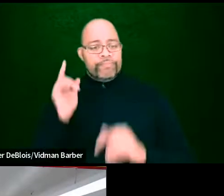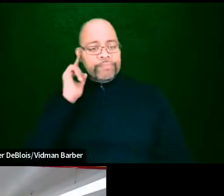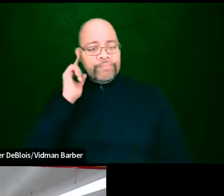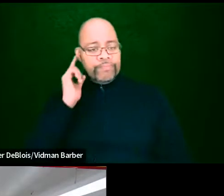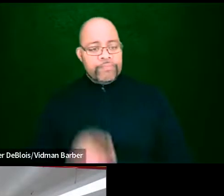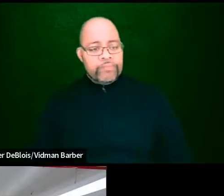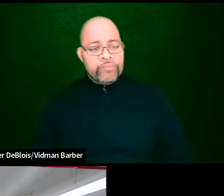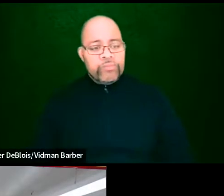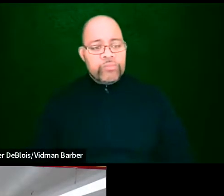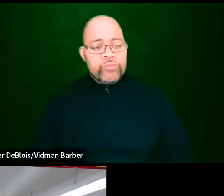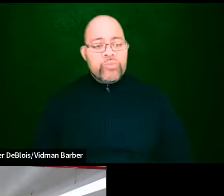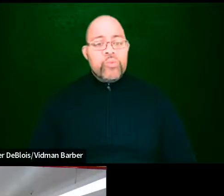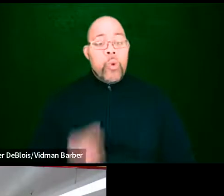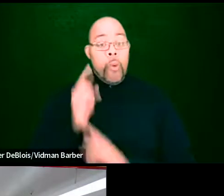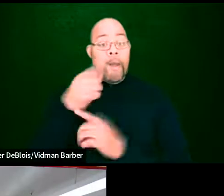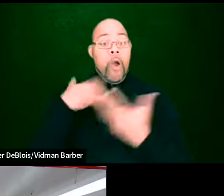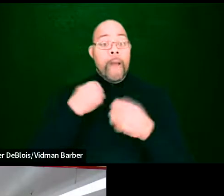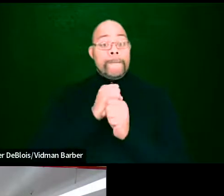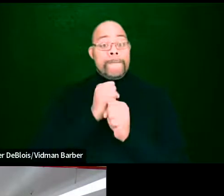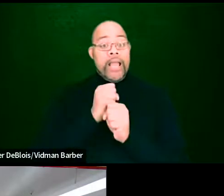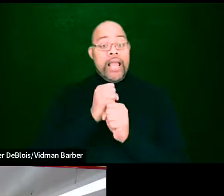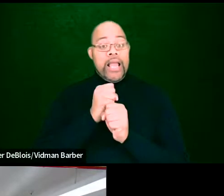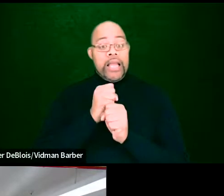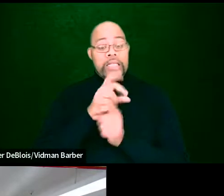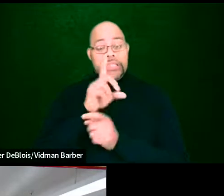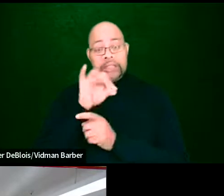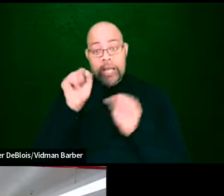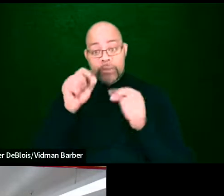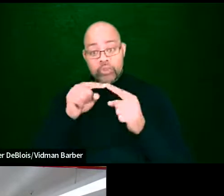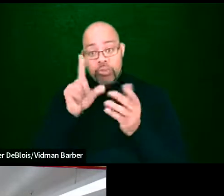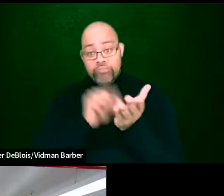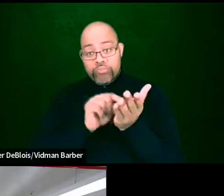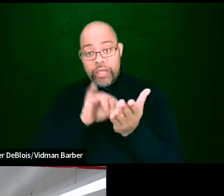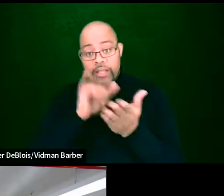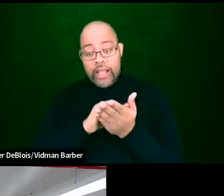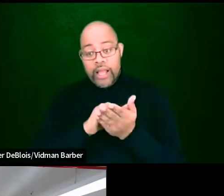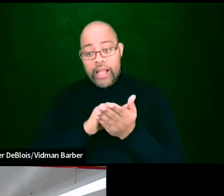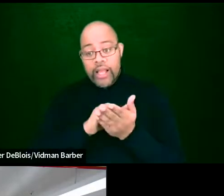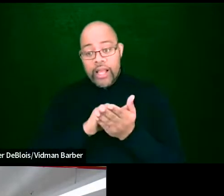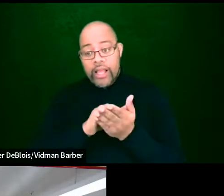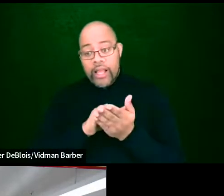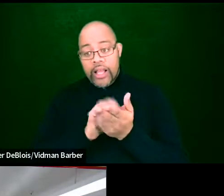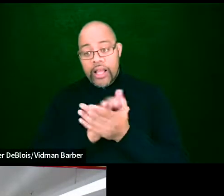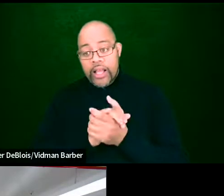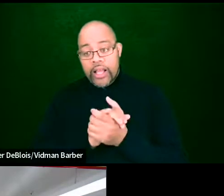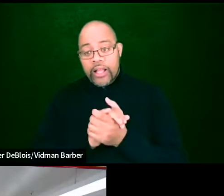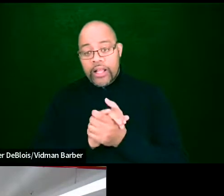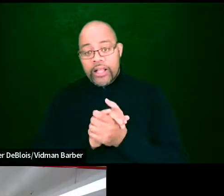Make it in 1 minute. I just want to make Miss Grant. Did you were you able to print out those?